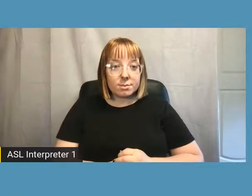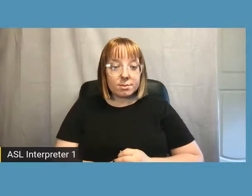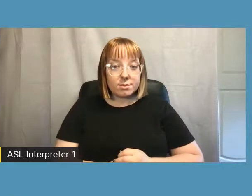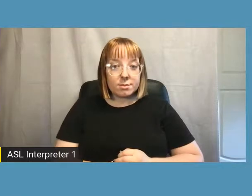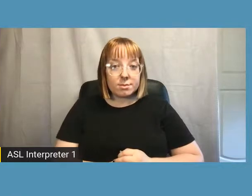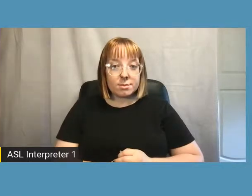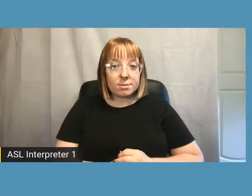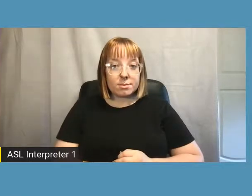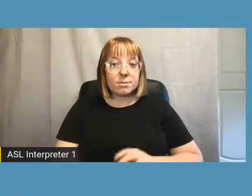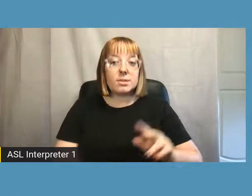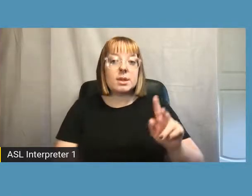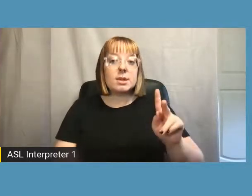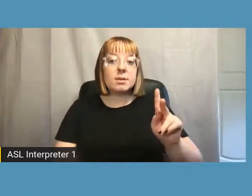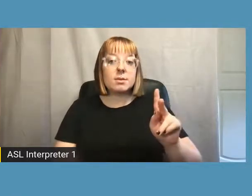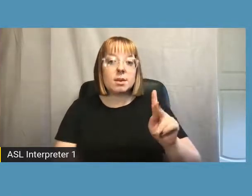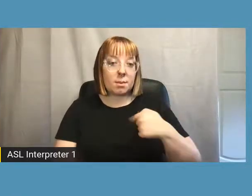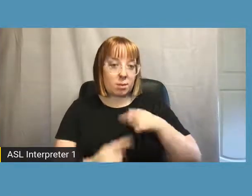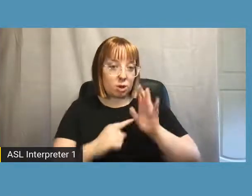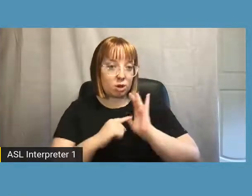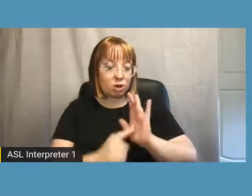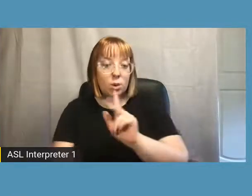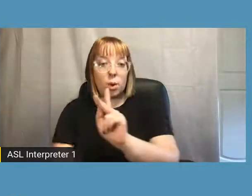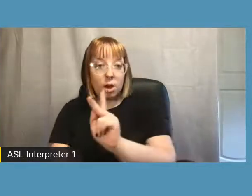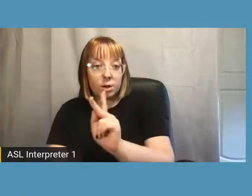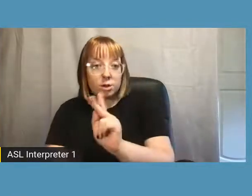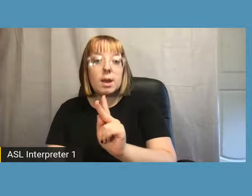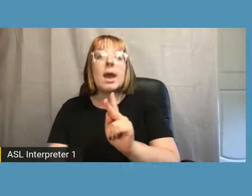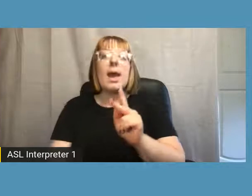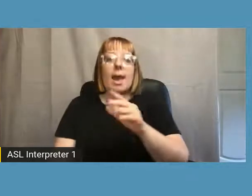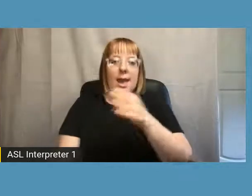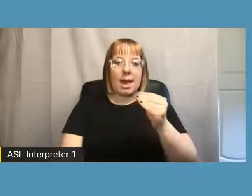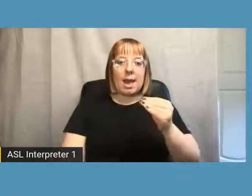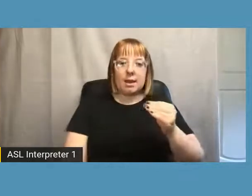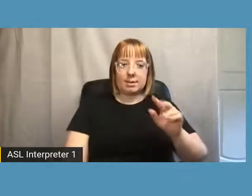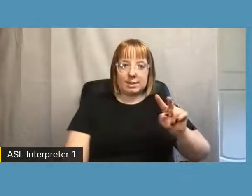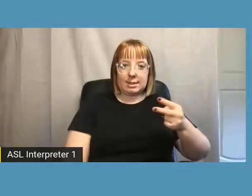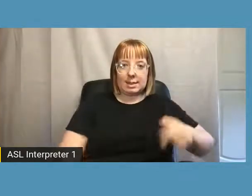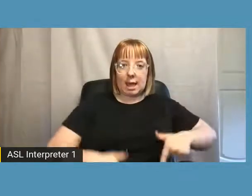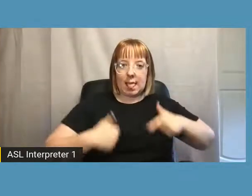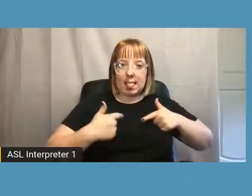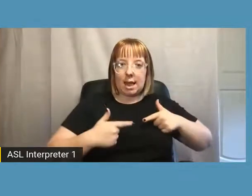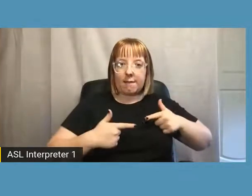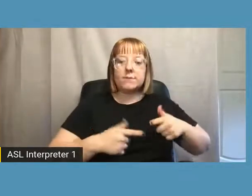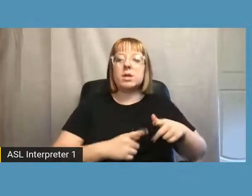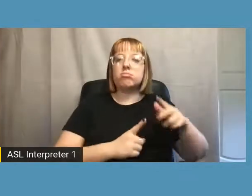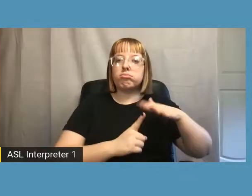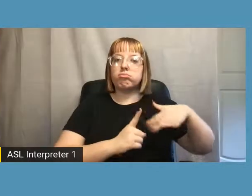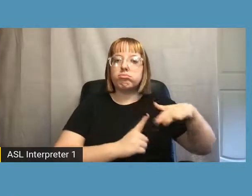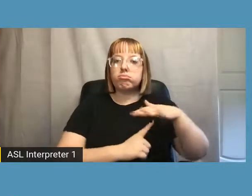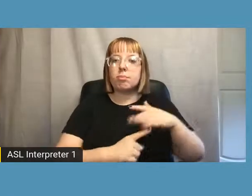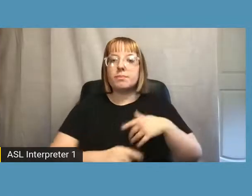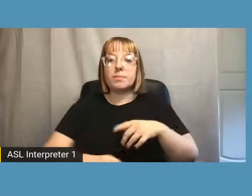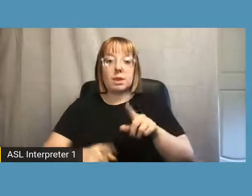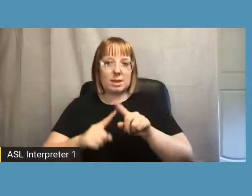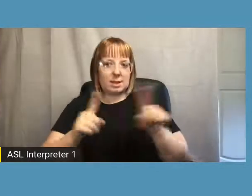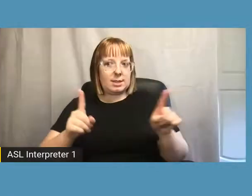And so I'm going to show Kunst Matrix and I'm going to show the Second Life space. So I'm going to show you the difference. So let's look at Kunst